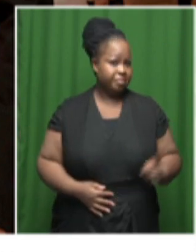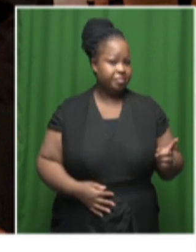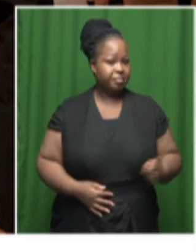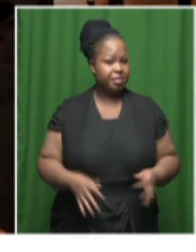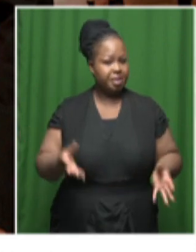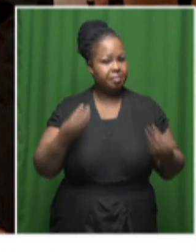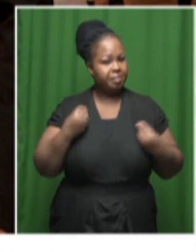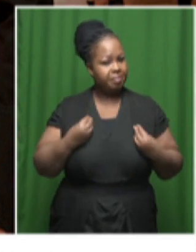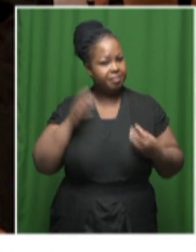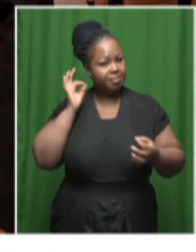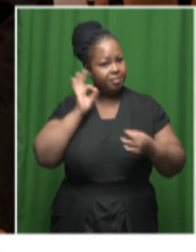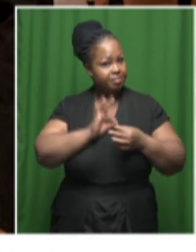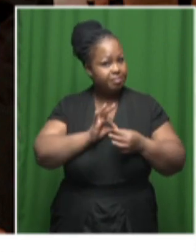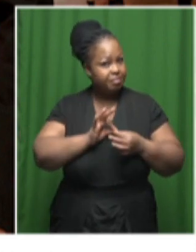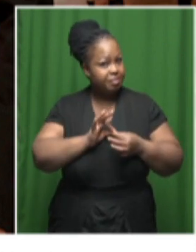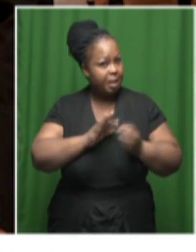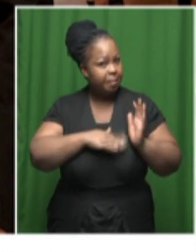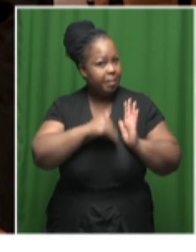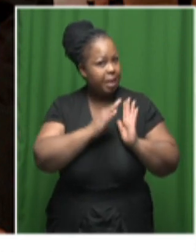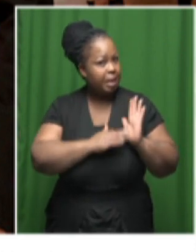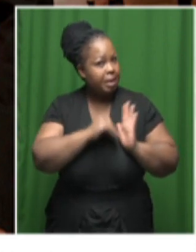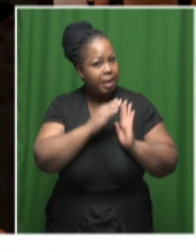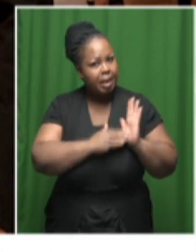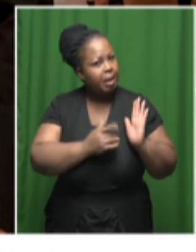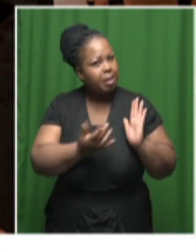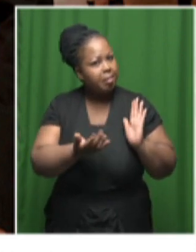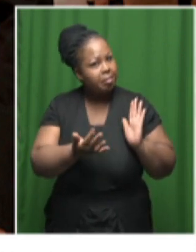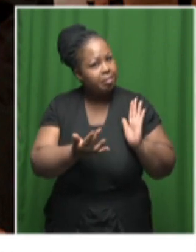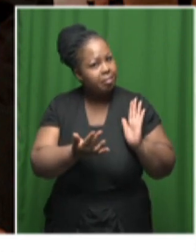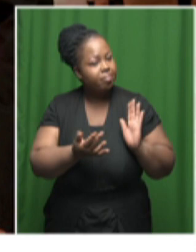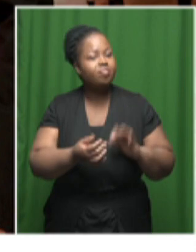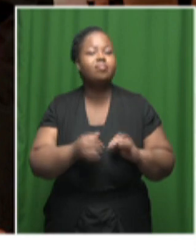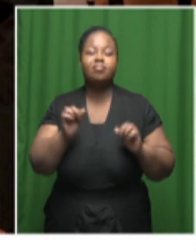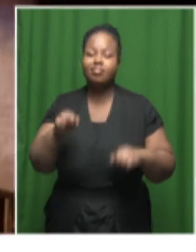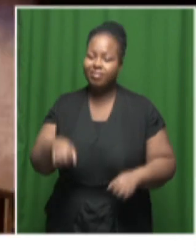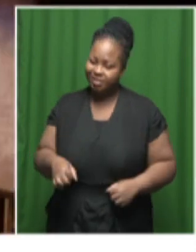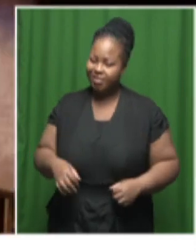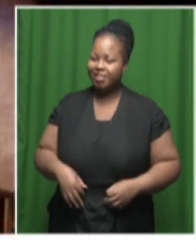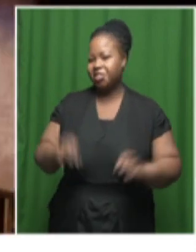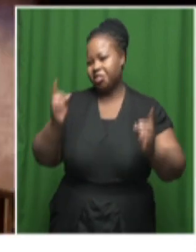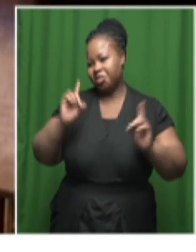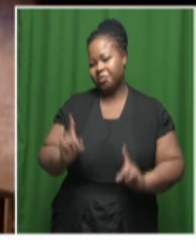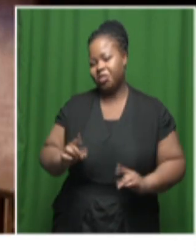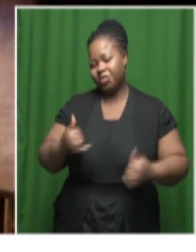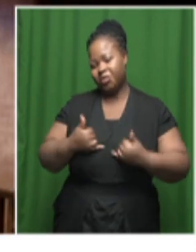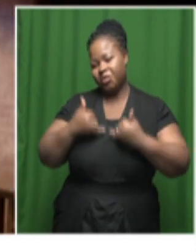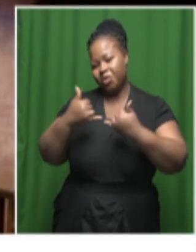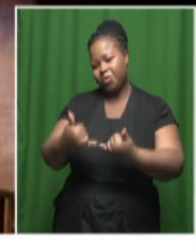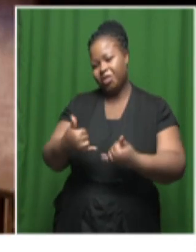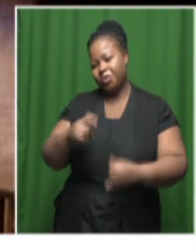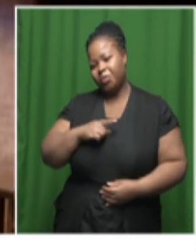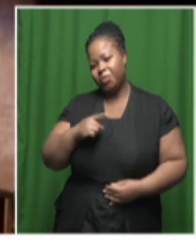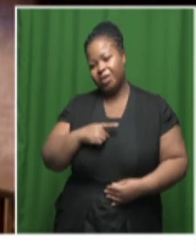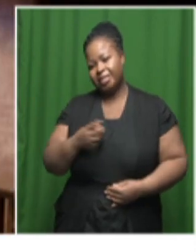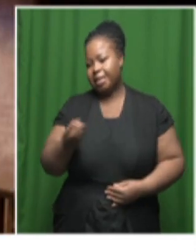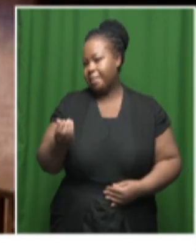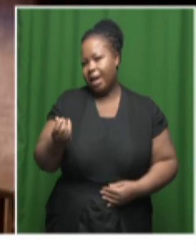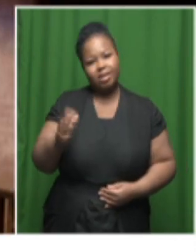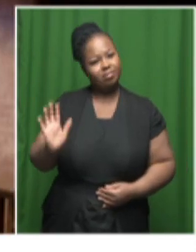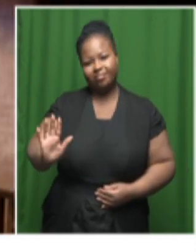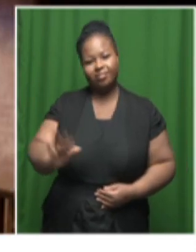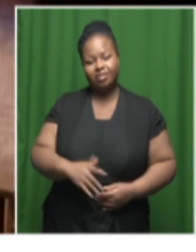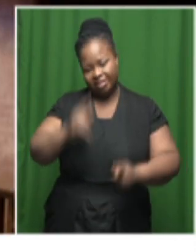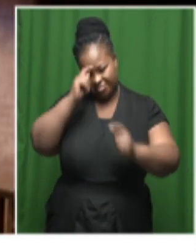received a particular painting, or what is it? So this is a thing that is unique to the awards. It's a non-monetary award. It's